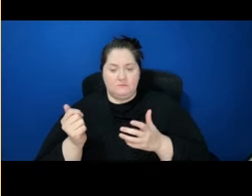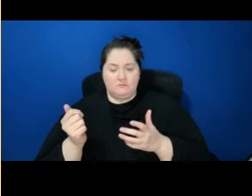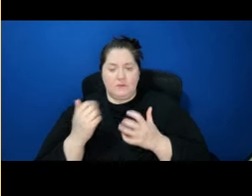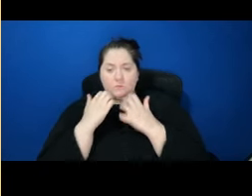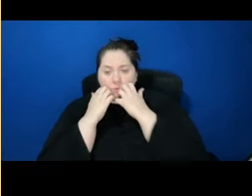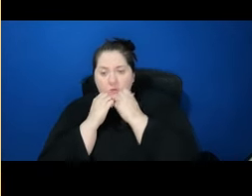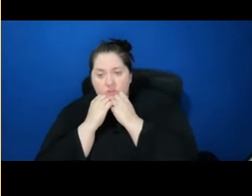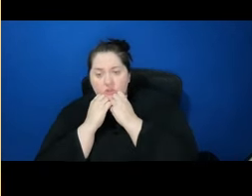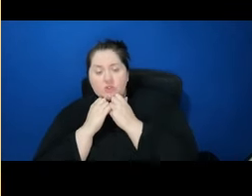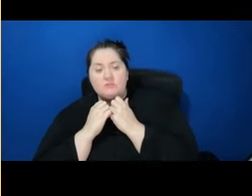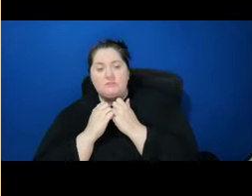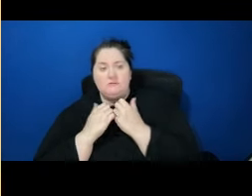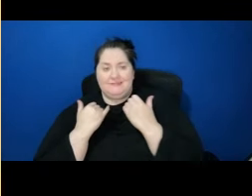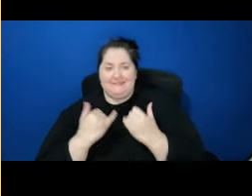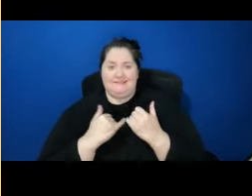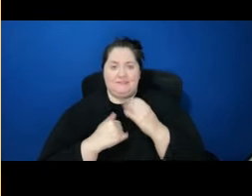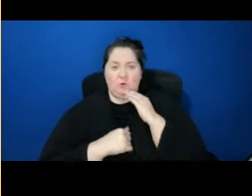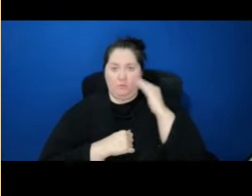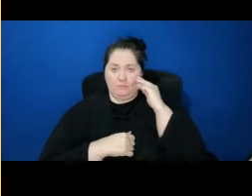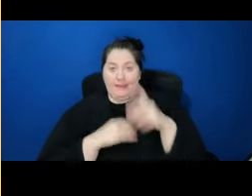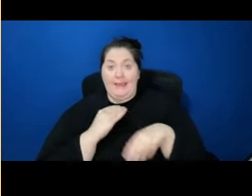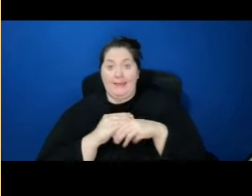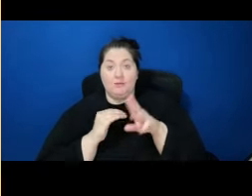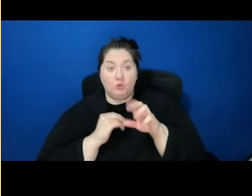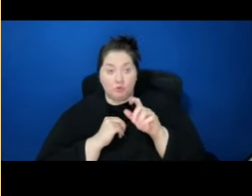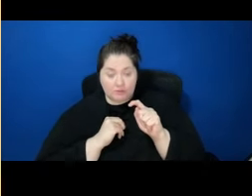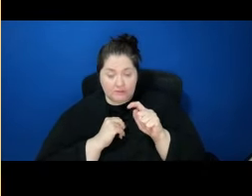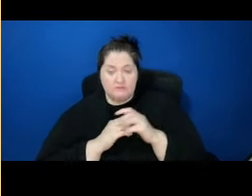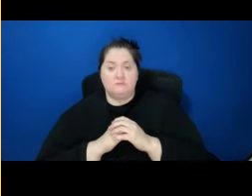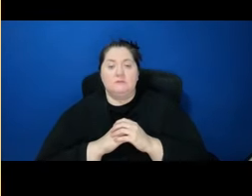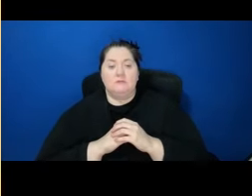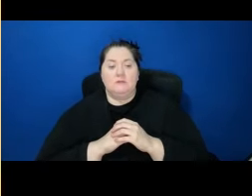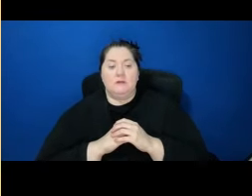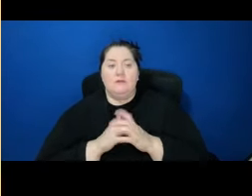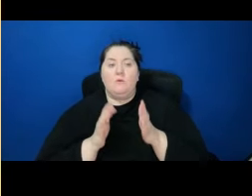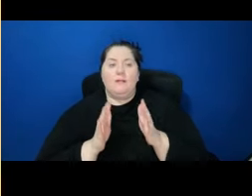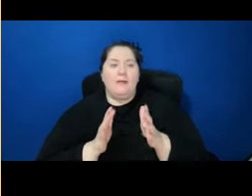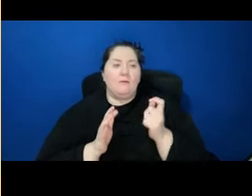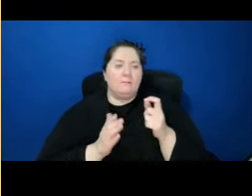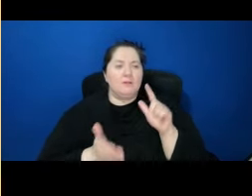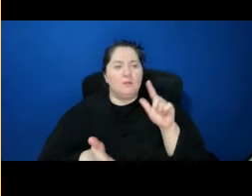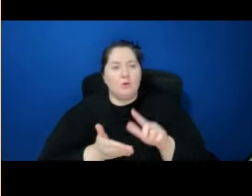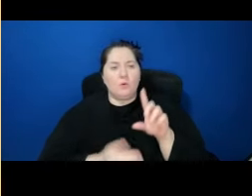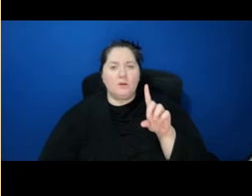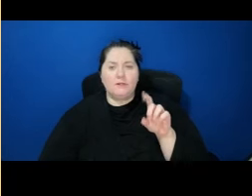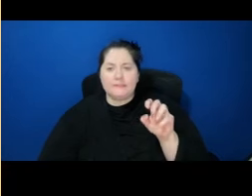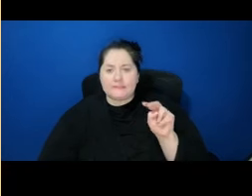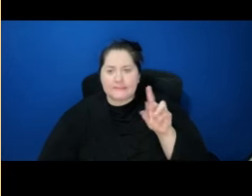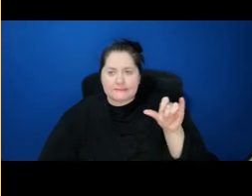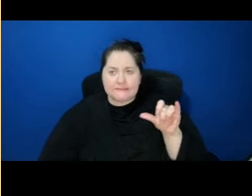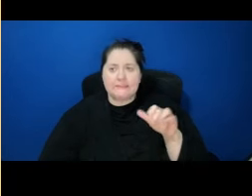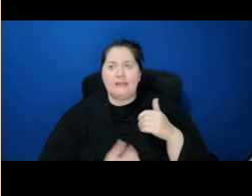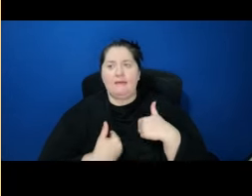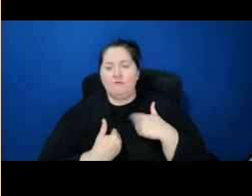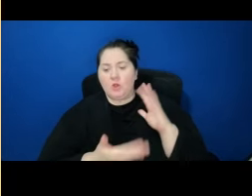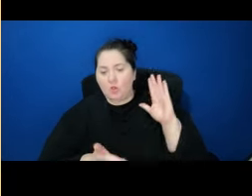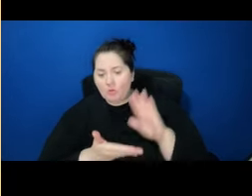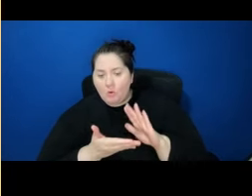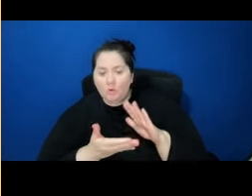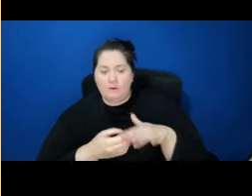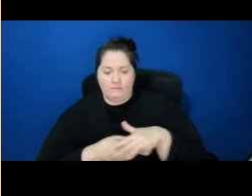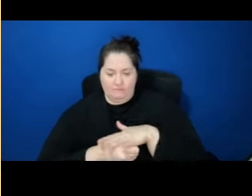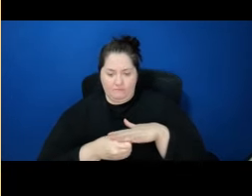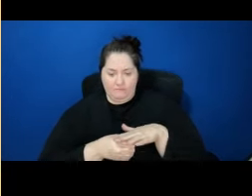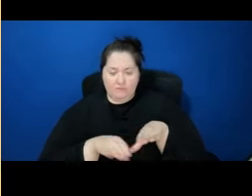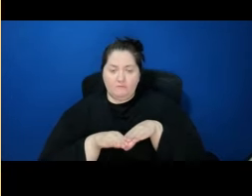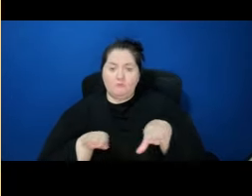preservation of existing homes while adding units. And we do that by allowing a slightly lower density and having a slightly lower amount of floor area